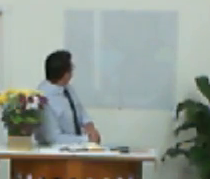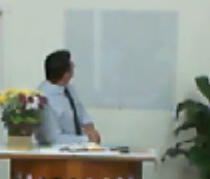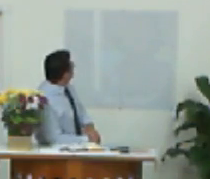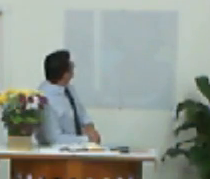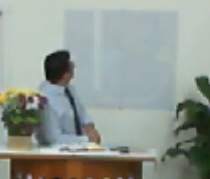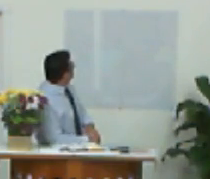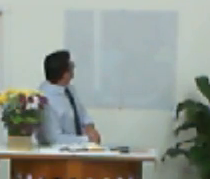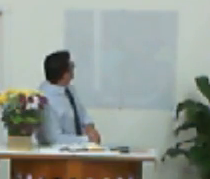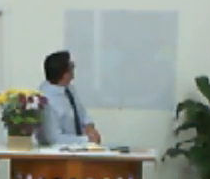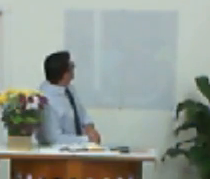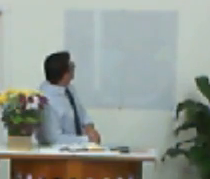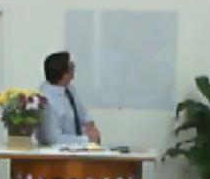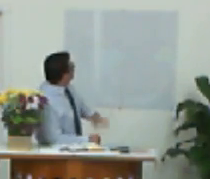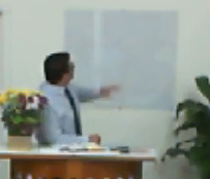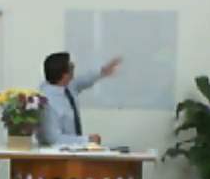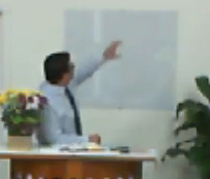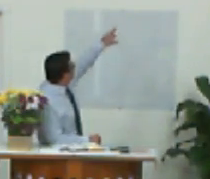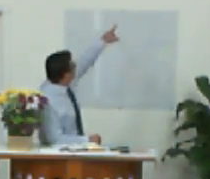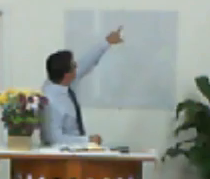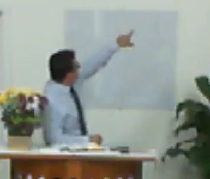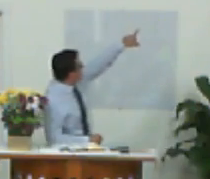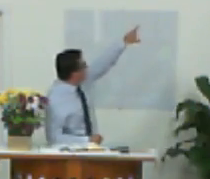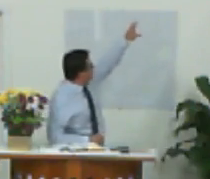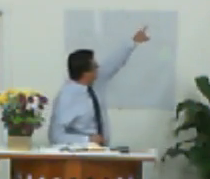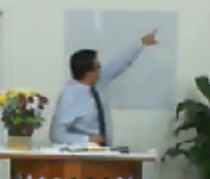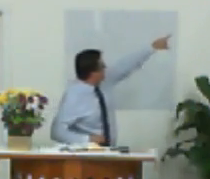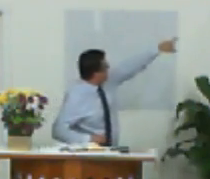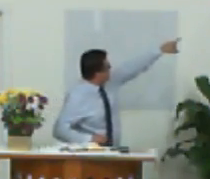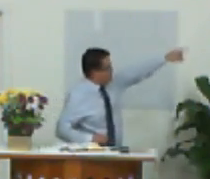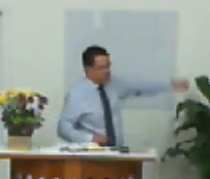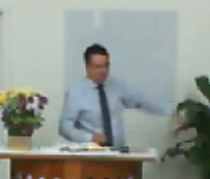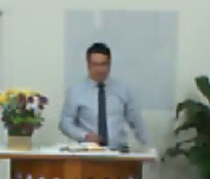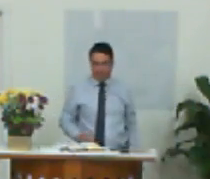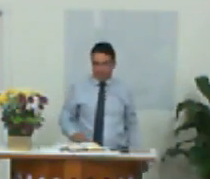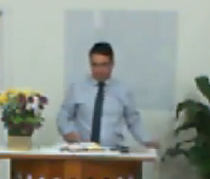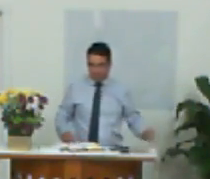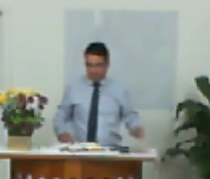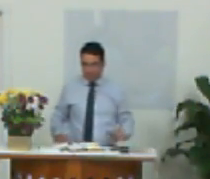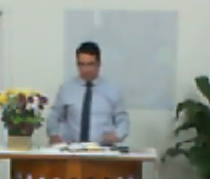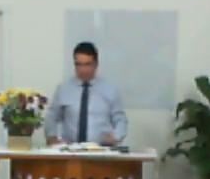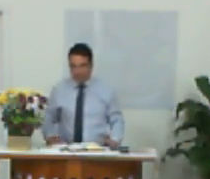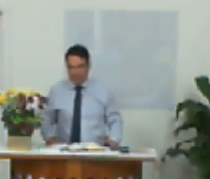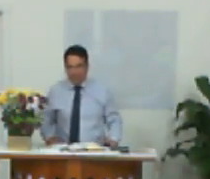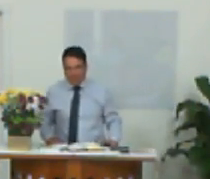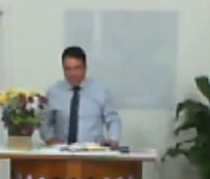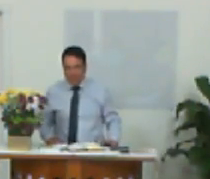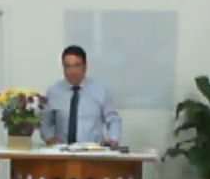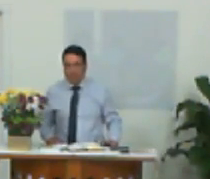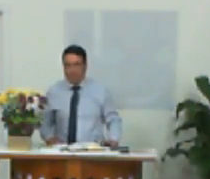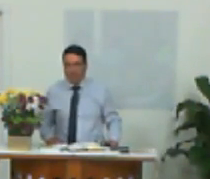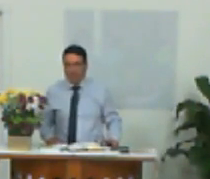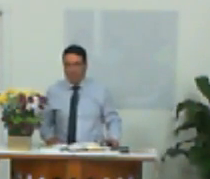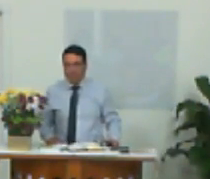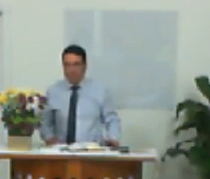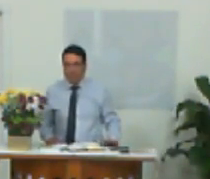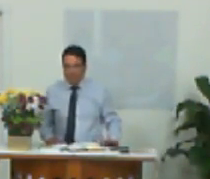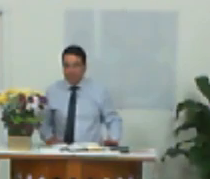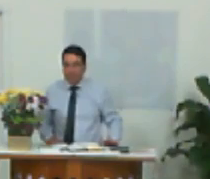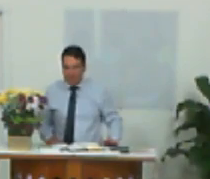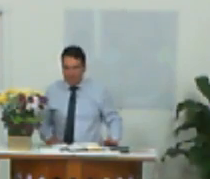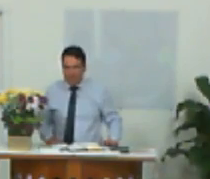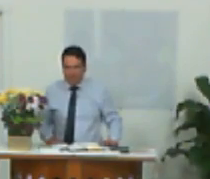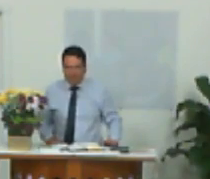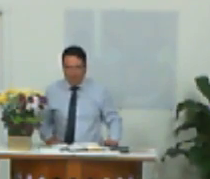So the lady is asking more clear over the question. So you have to indicate in which of these